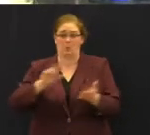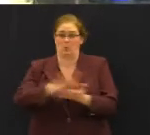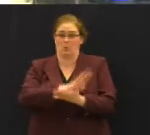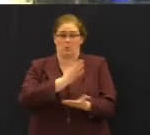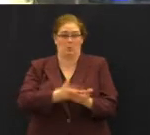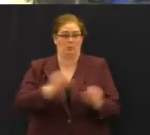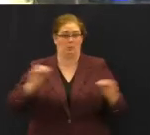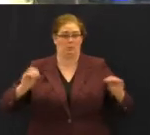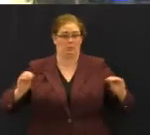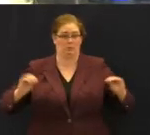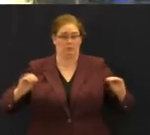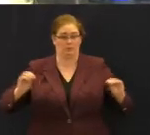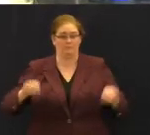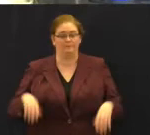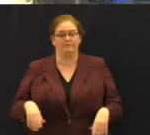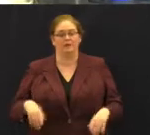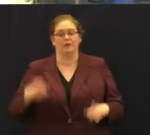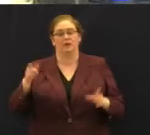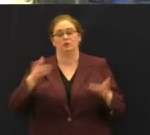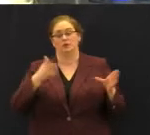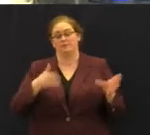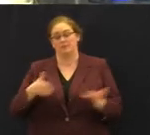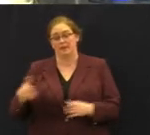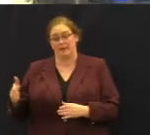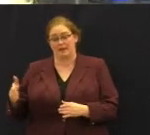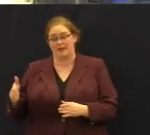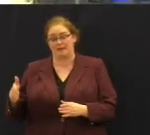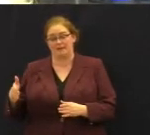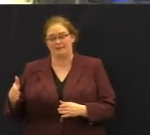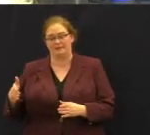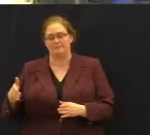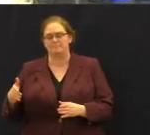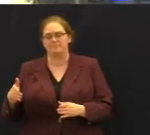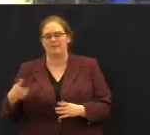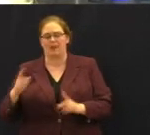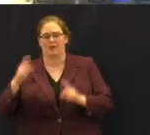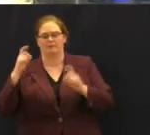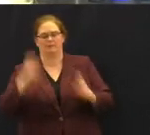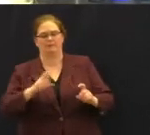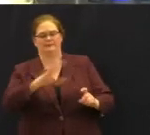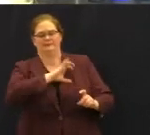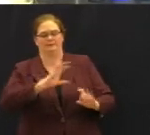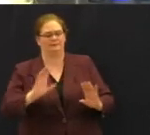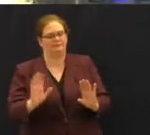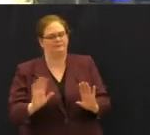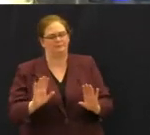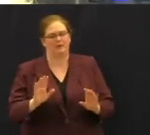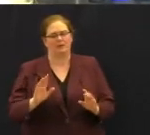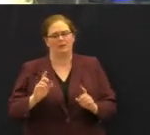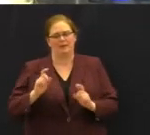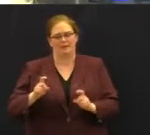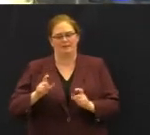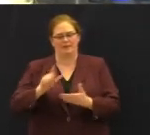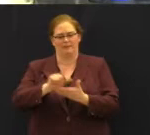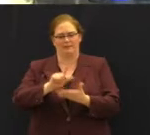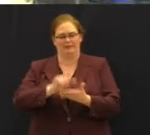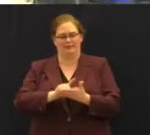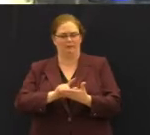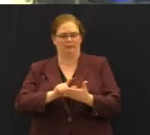So the plan would not give them citizenship, but would give them legal